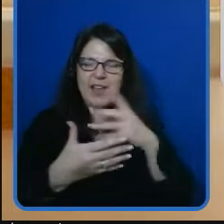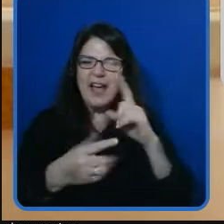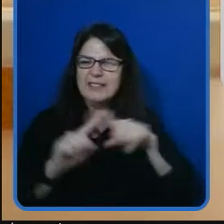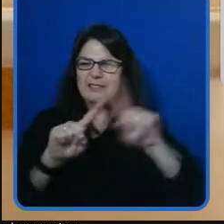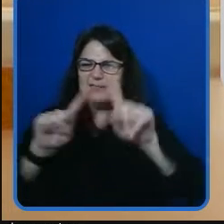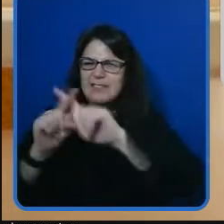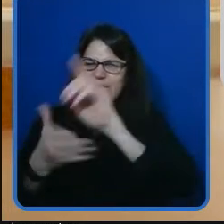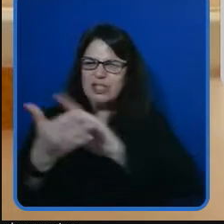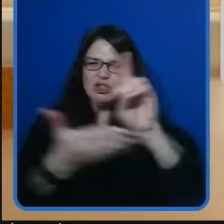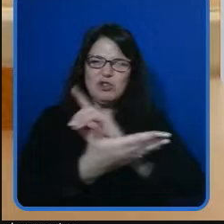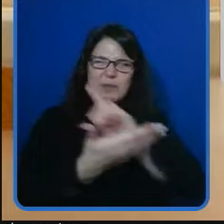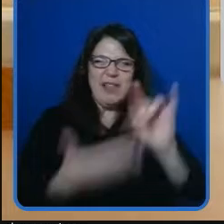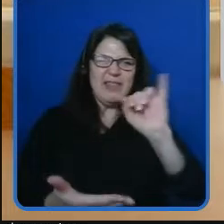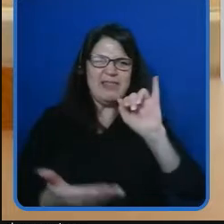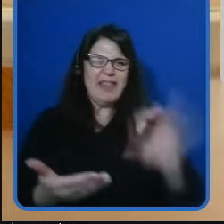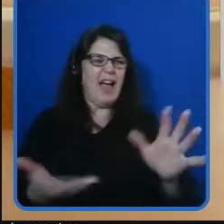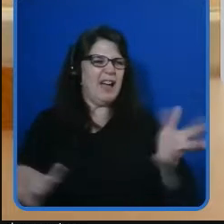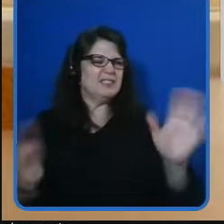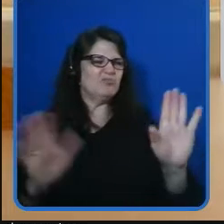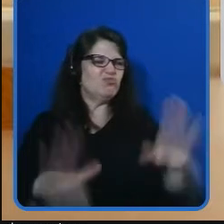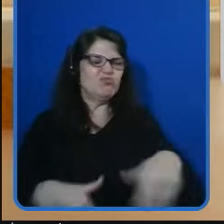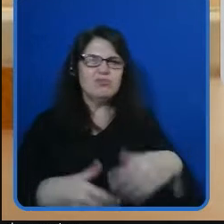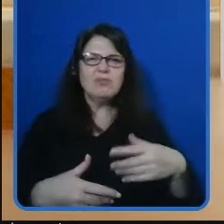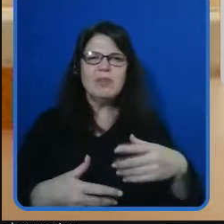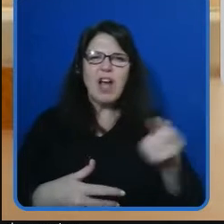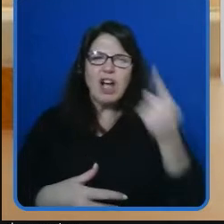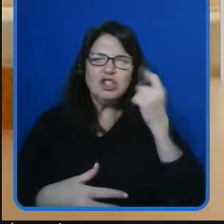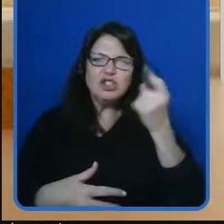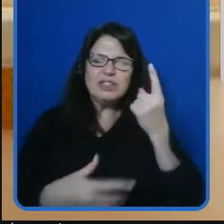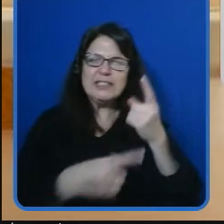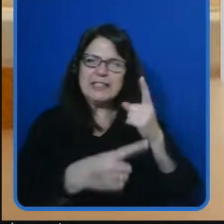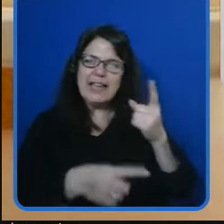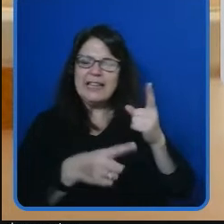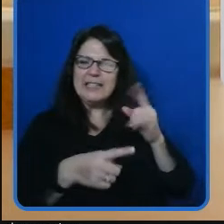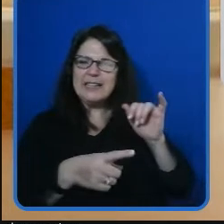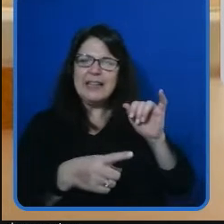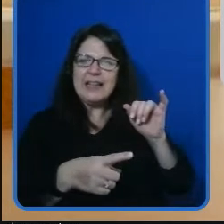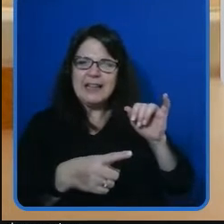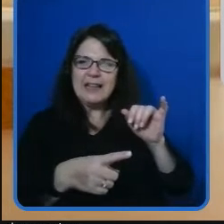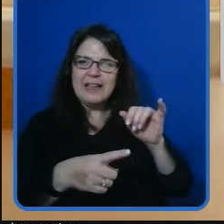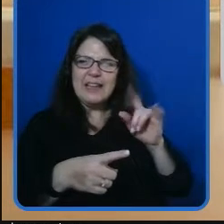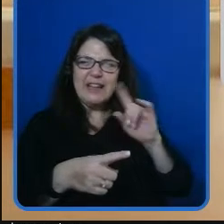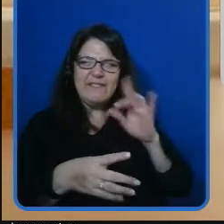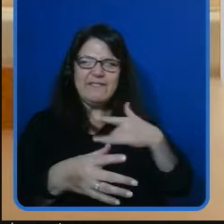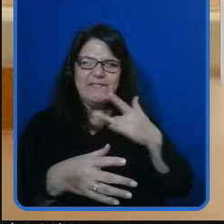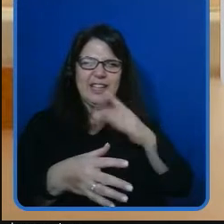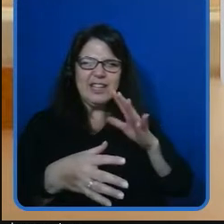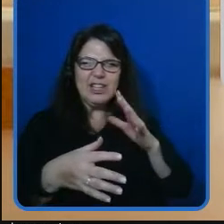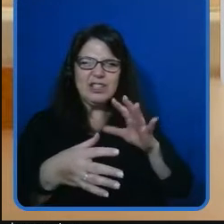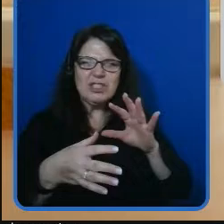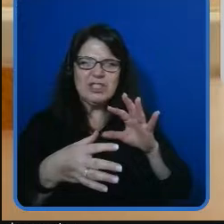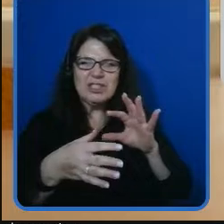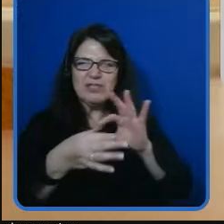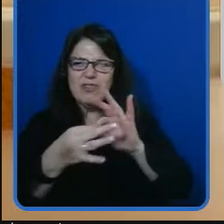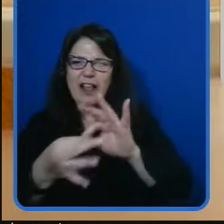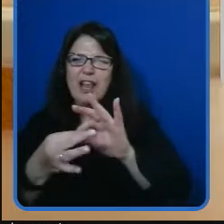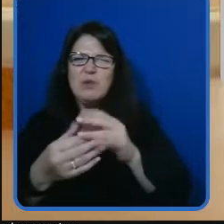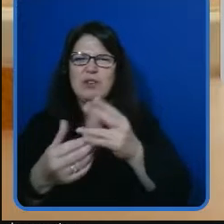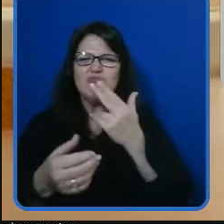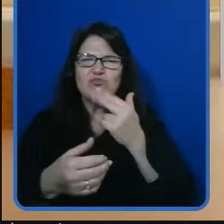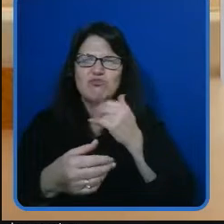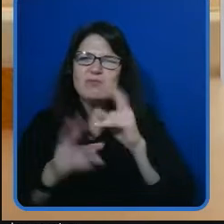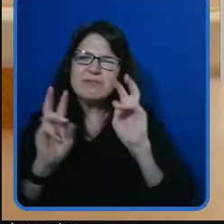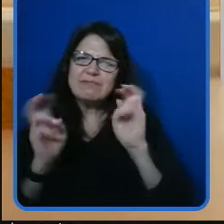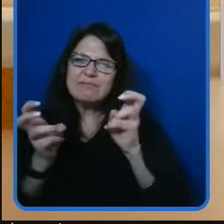casual, uncritical approach to understanding imposter syndrome feels related to other cute proxy phrases like tech